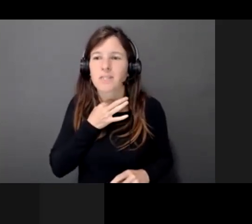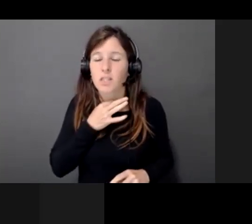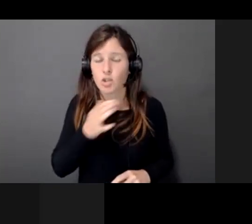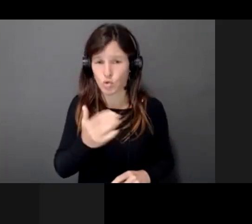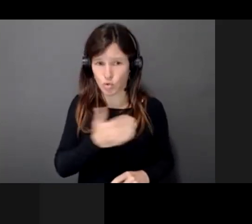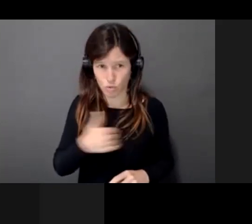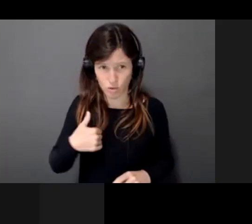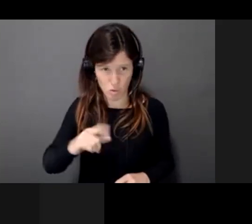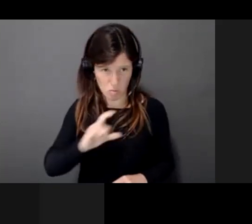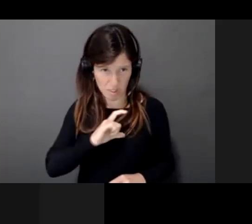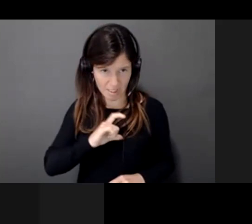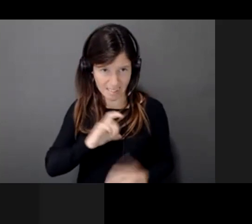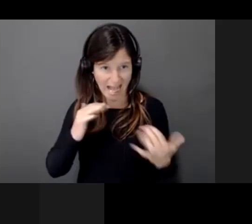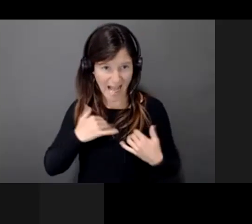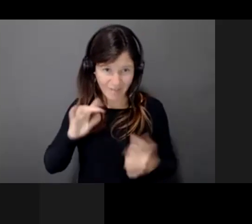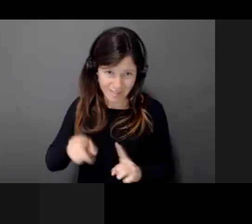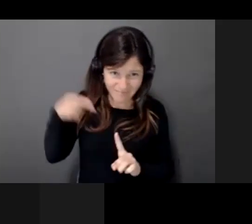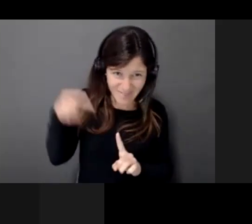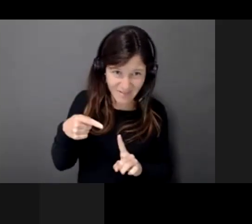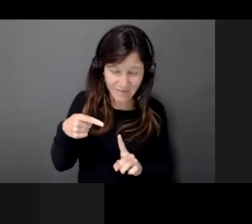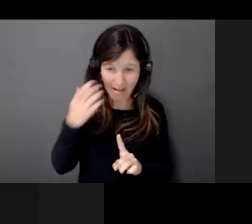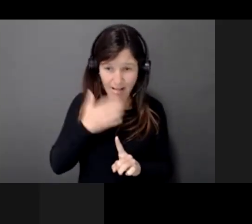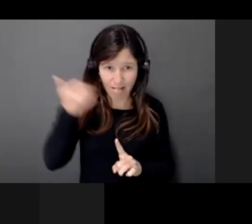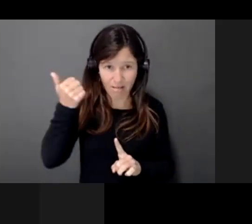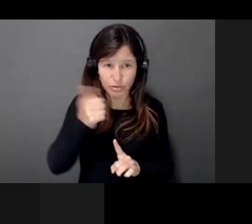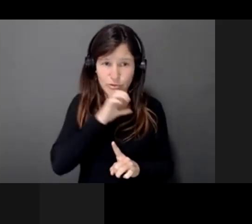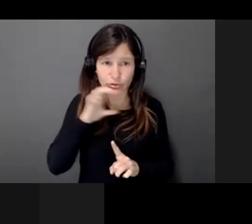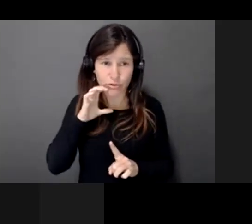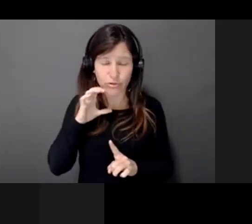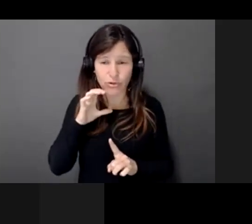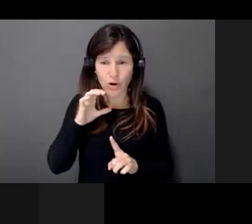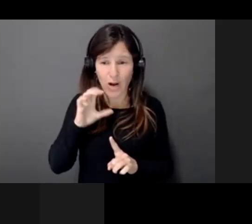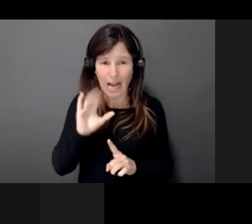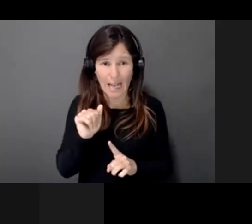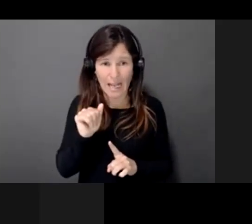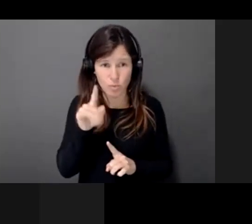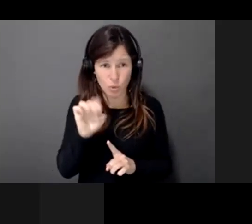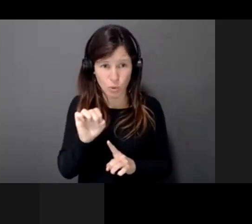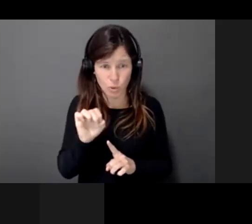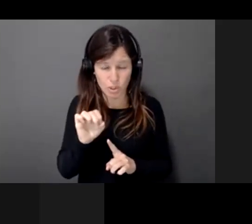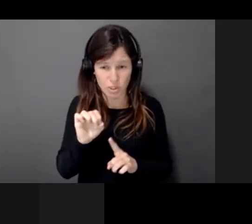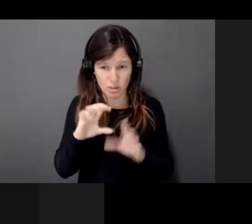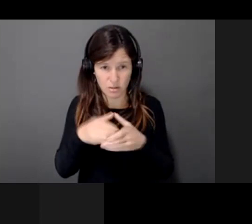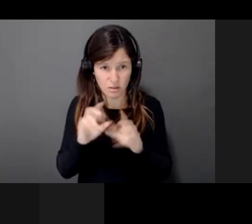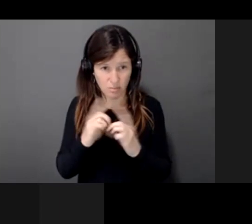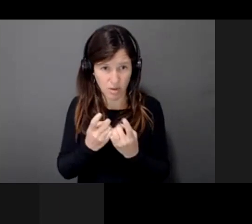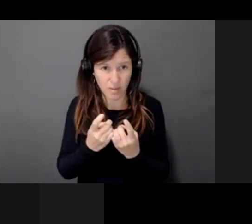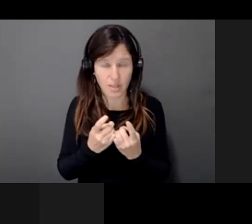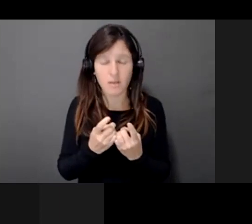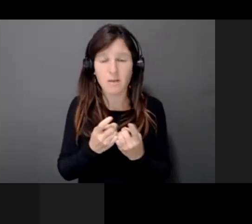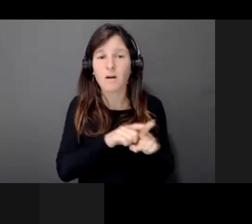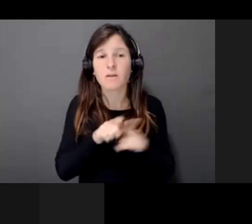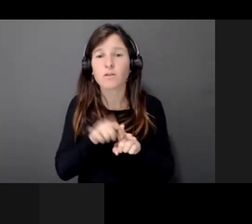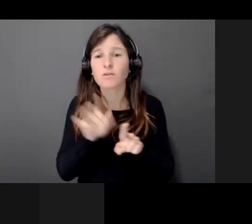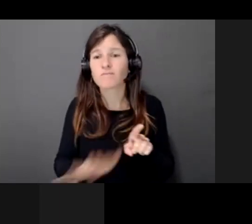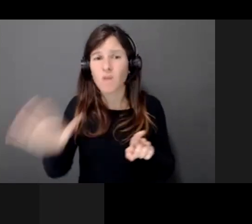have a dedicated elder abuse unit, and another question alludes to other police detachments across Ontario. Maybe